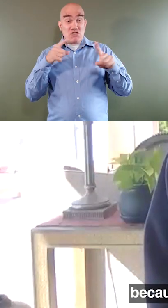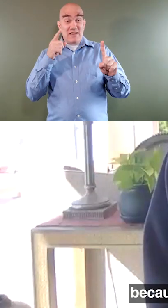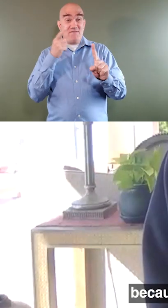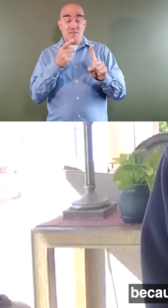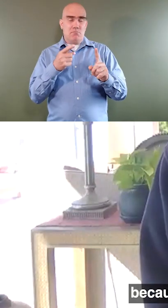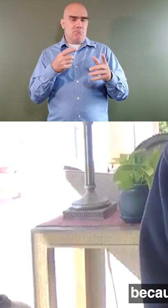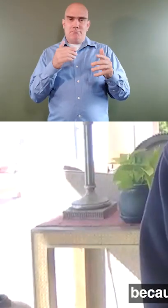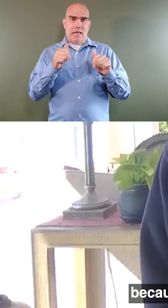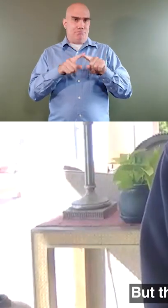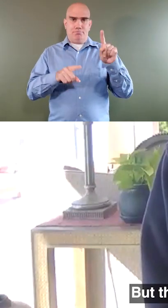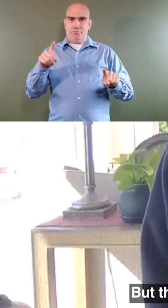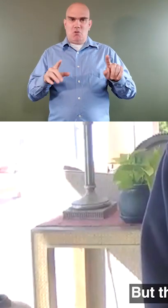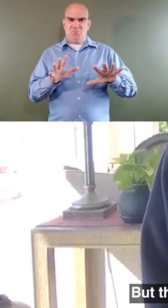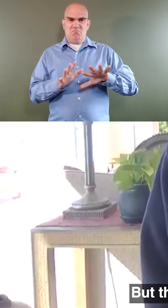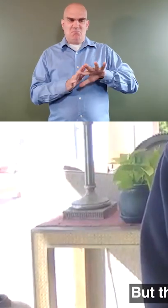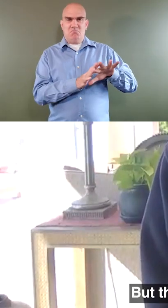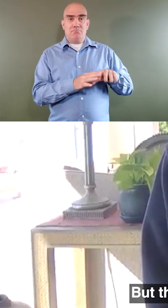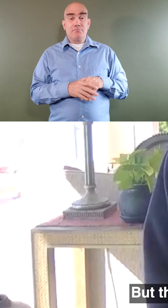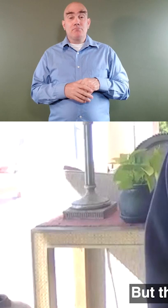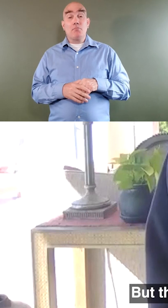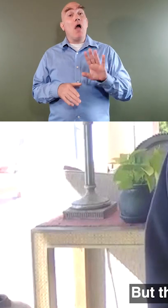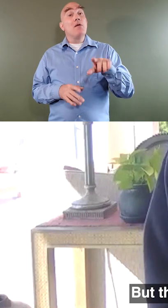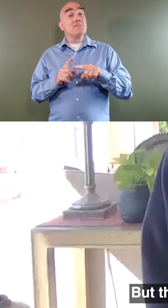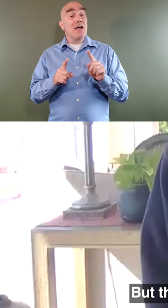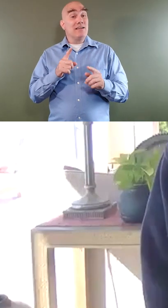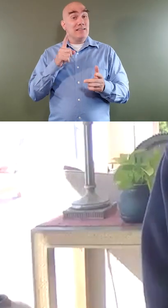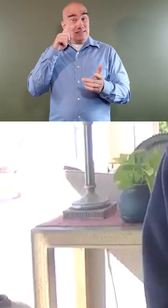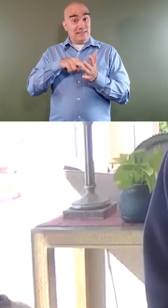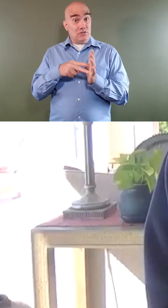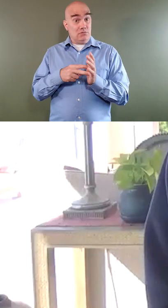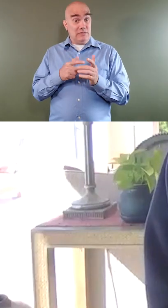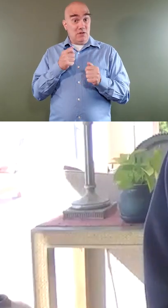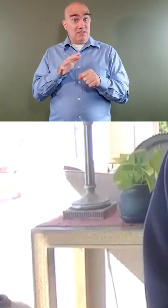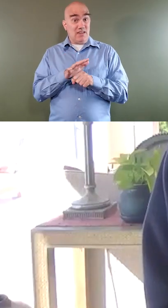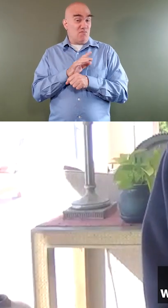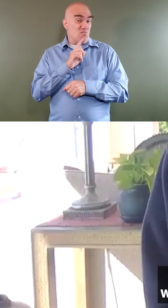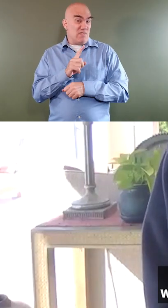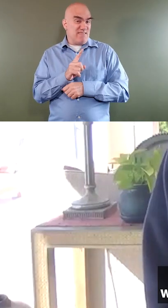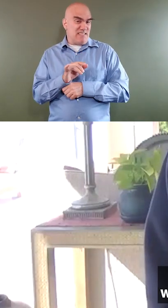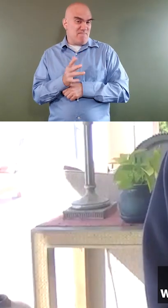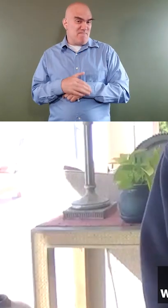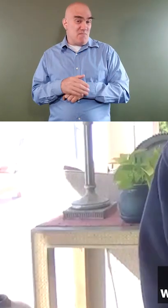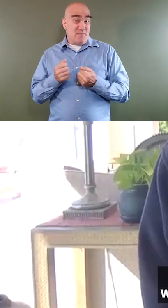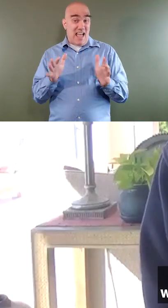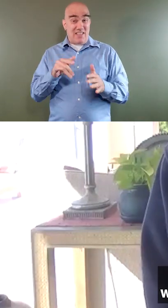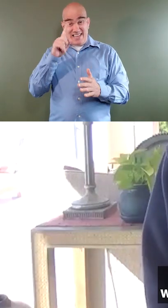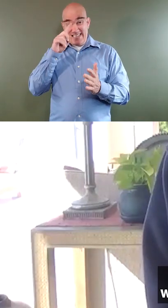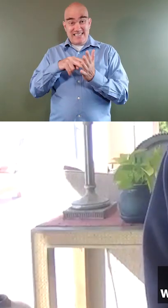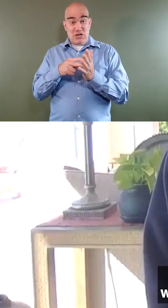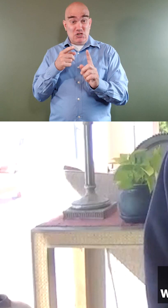be a variety of things. But the intention, interestingly enough, is really the same. Without that